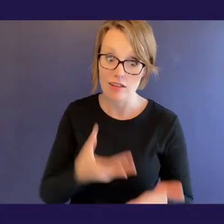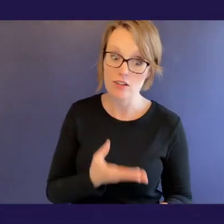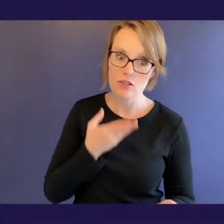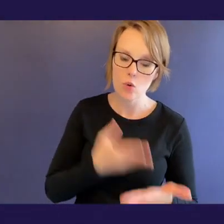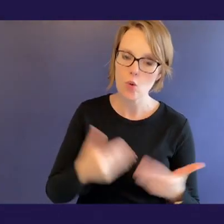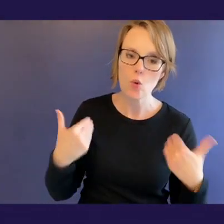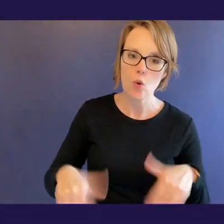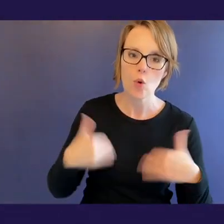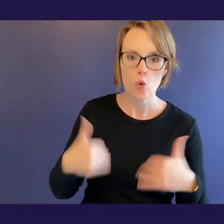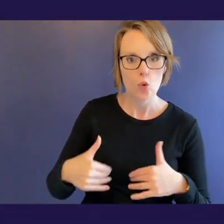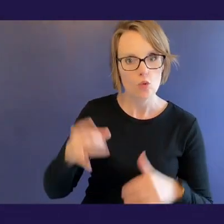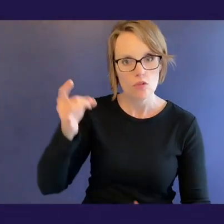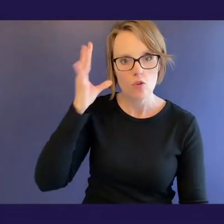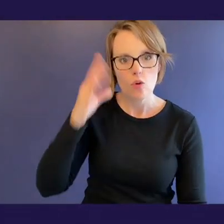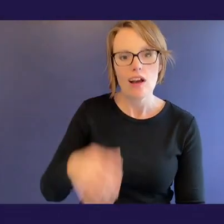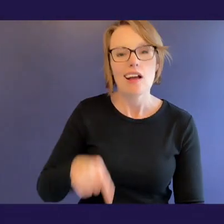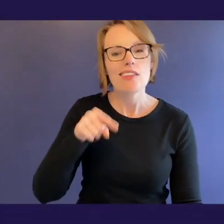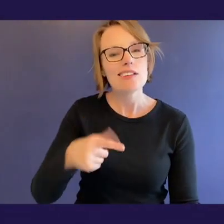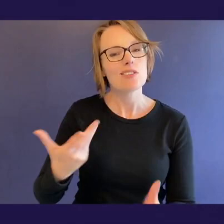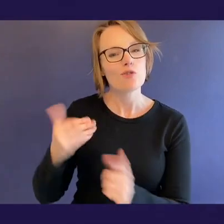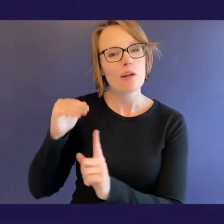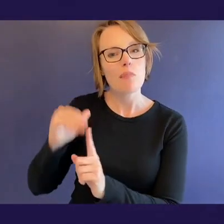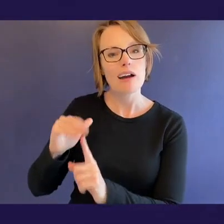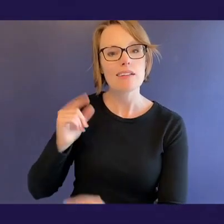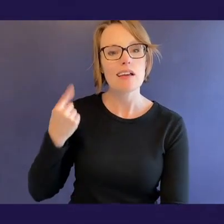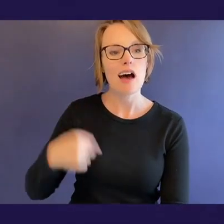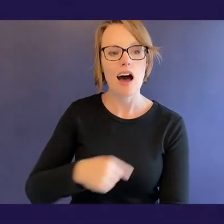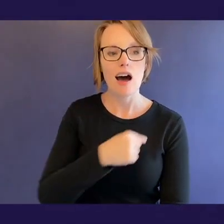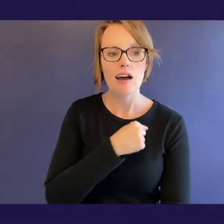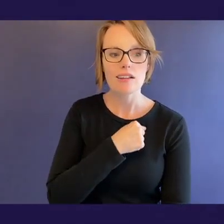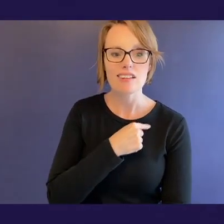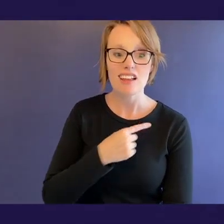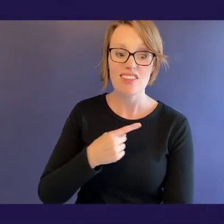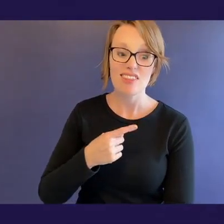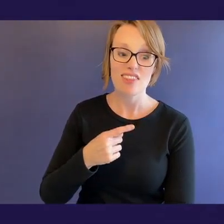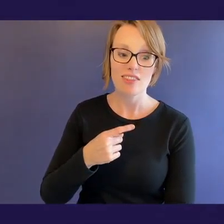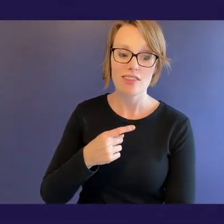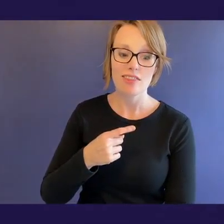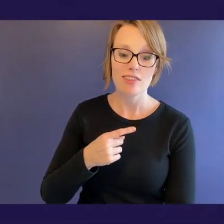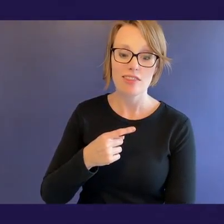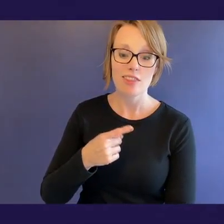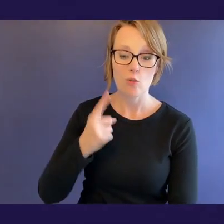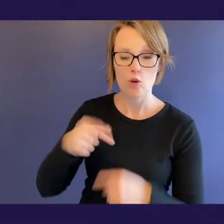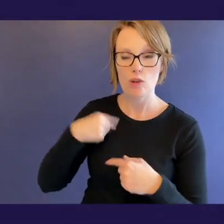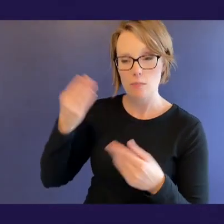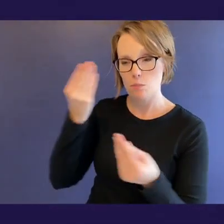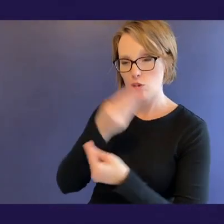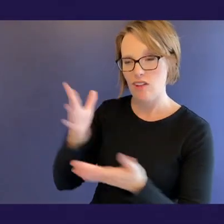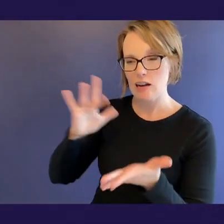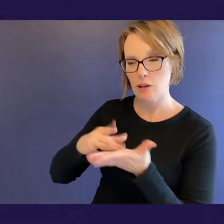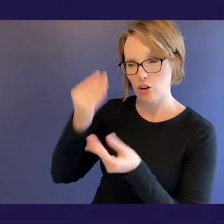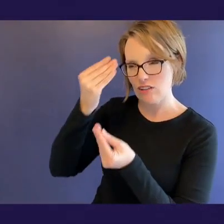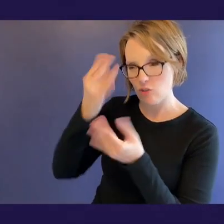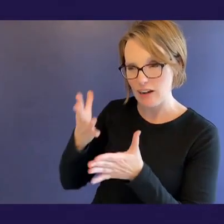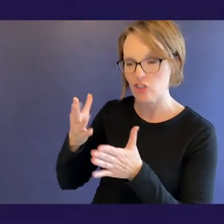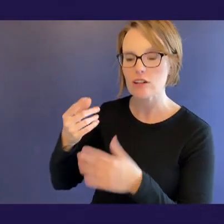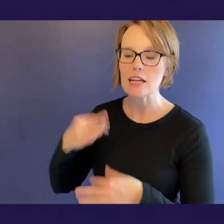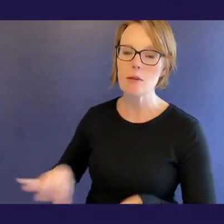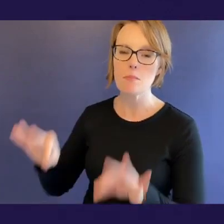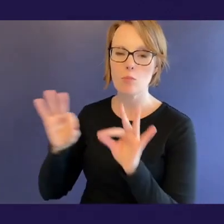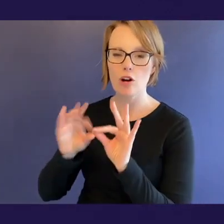influences and how far we are from entitled to people's trust when we give medical information. Slide 3,